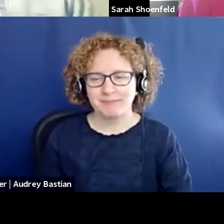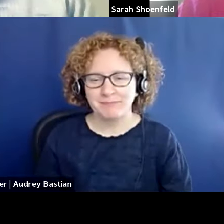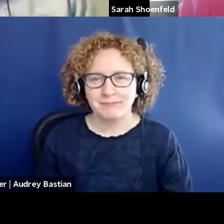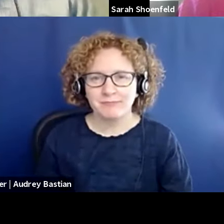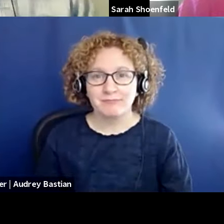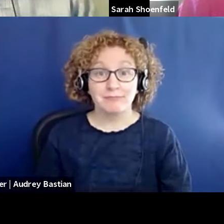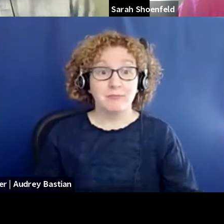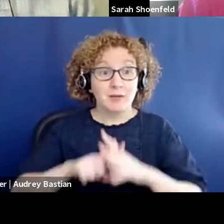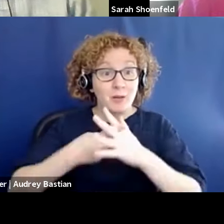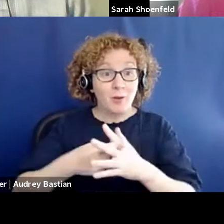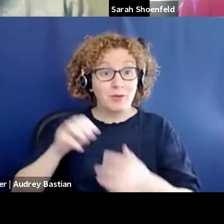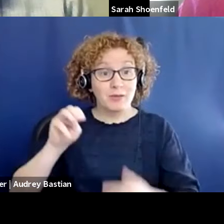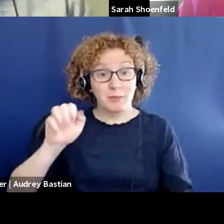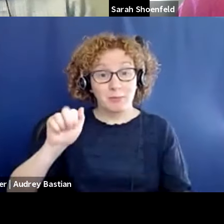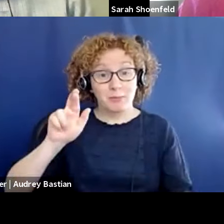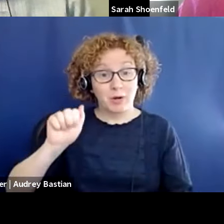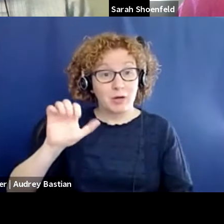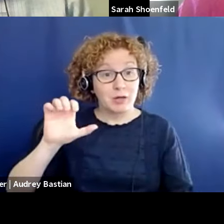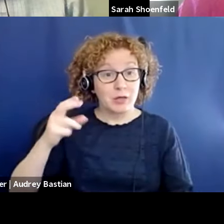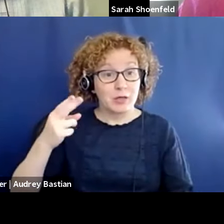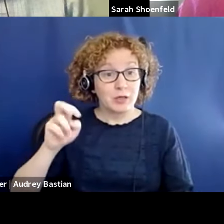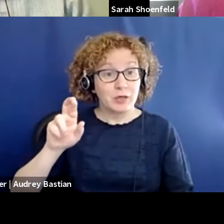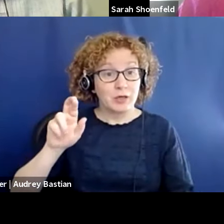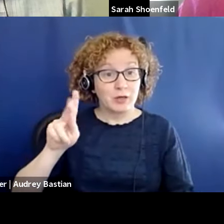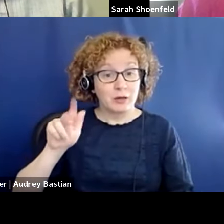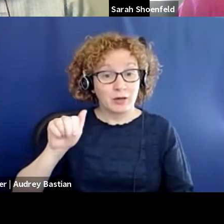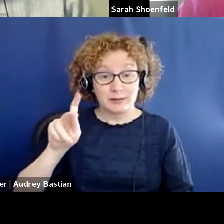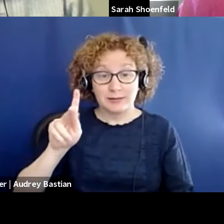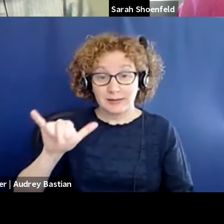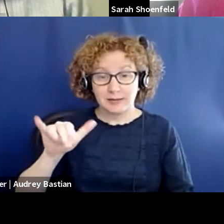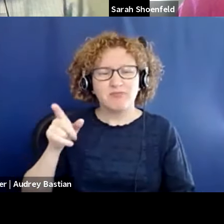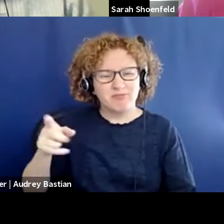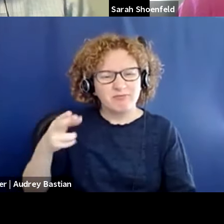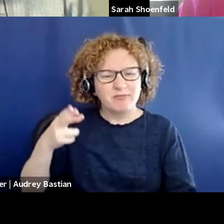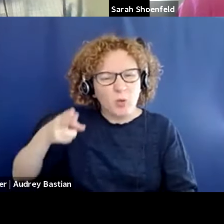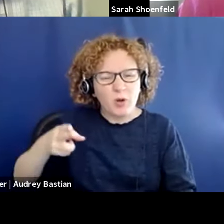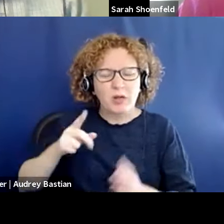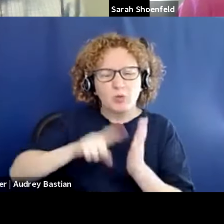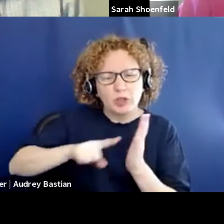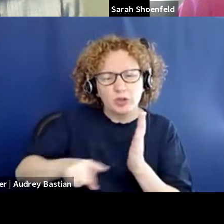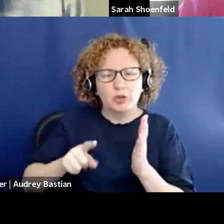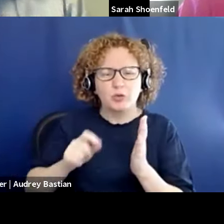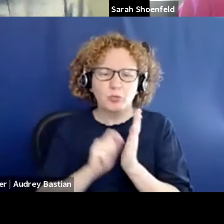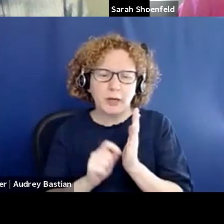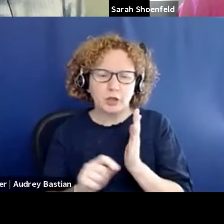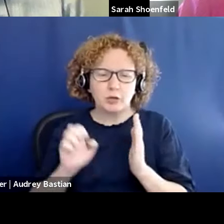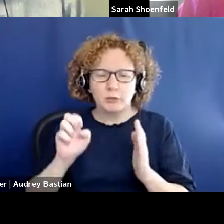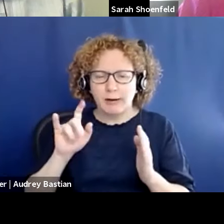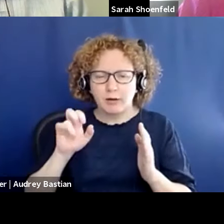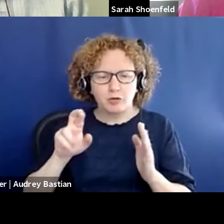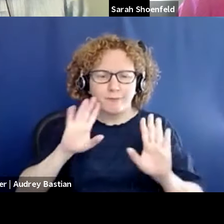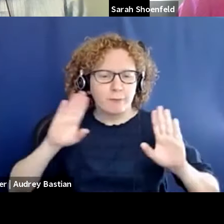But I'll start with Mara Cherkosky, one of the project's co-directors. Mara is a historian, researcher, and writer-editor focusing on everything